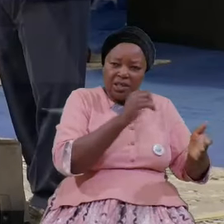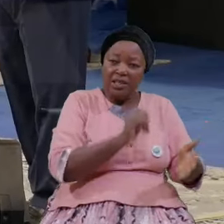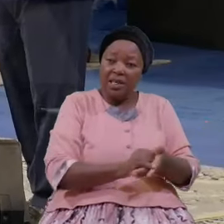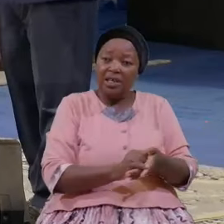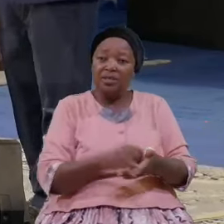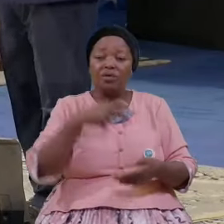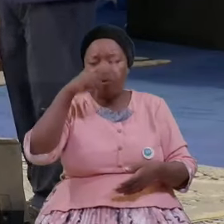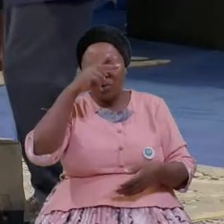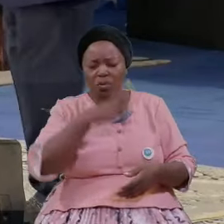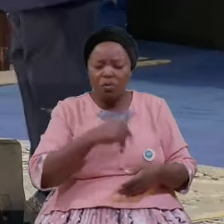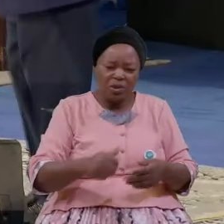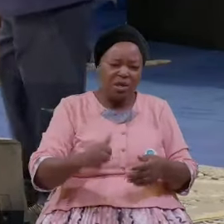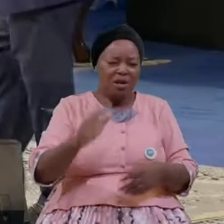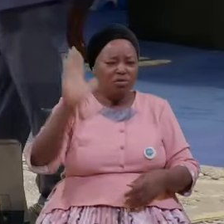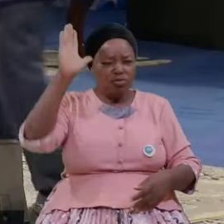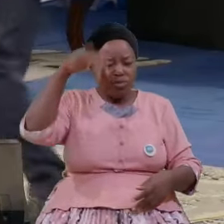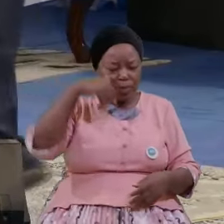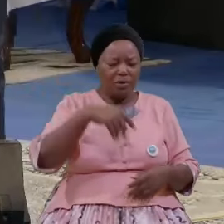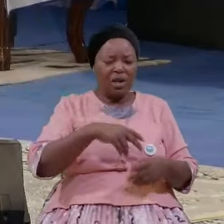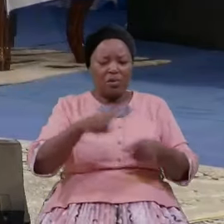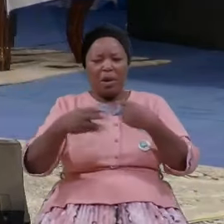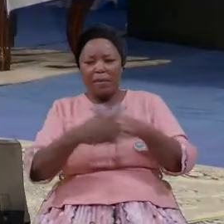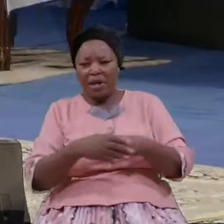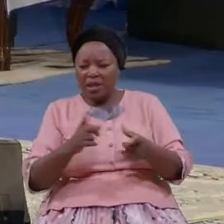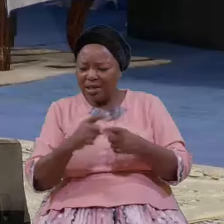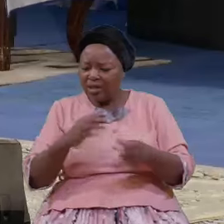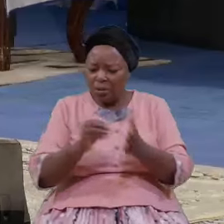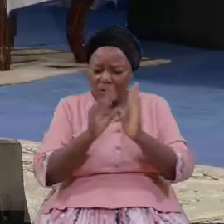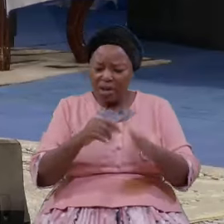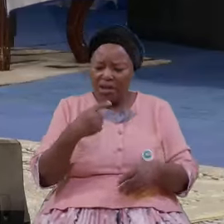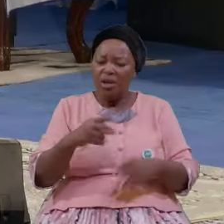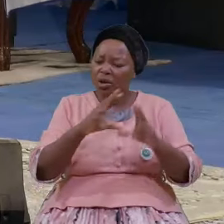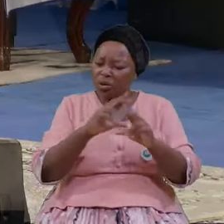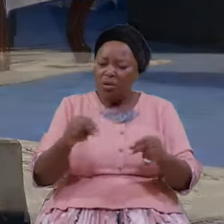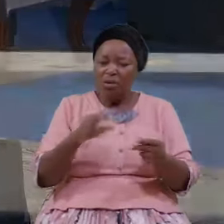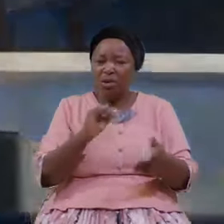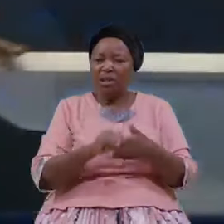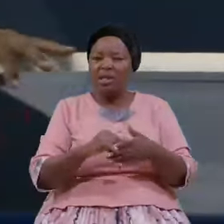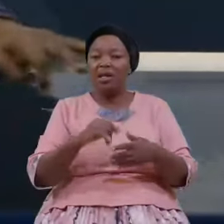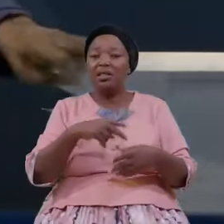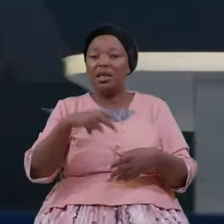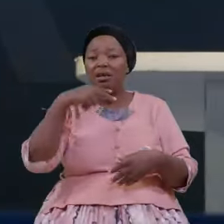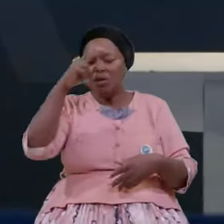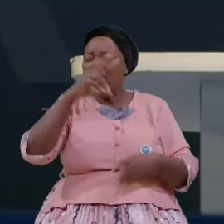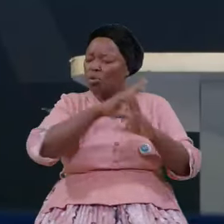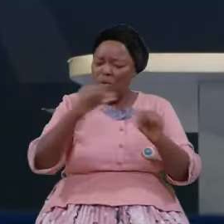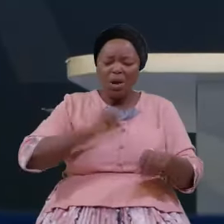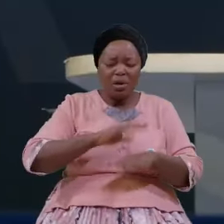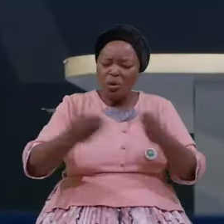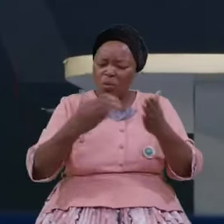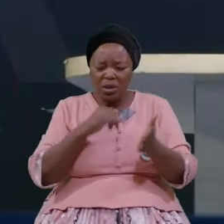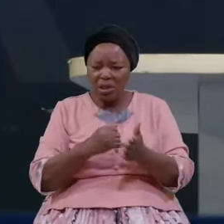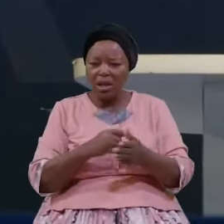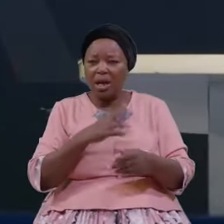and reversing and going and saying, no, no, I don't want to be, I don't want to be drawn. And so that